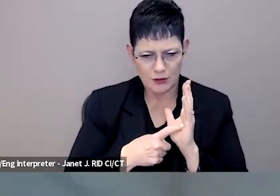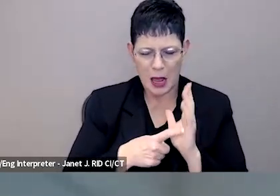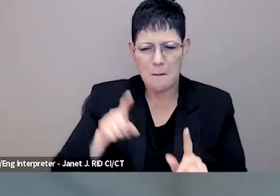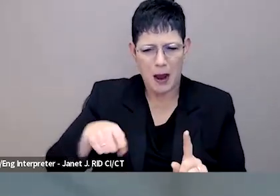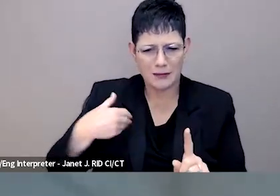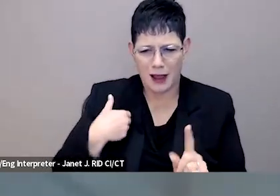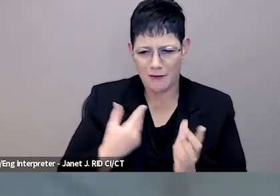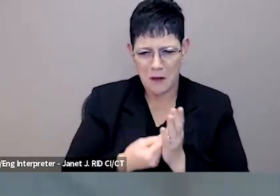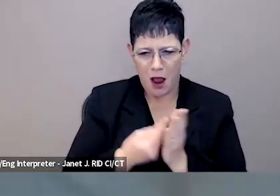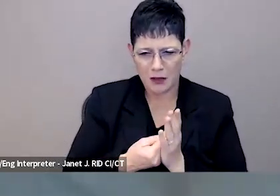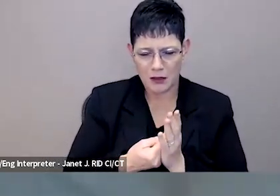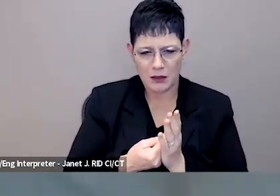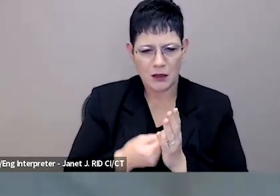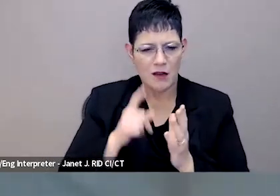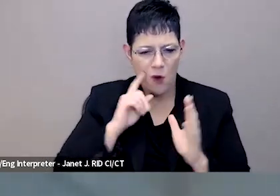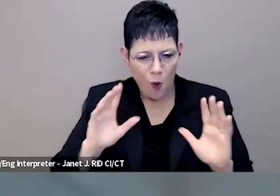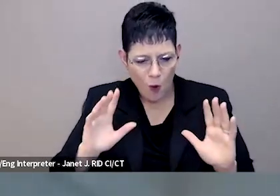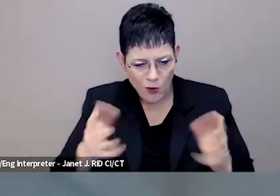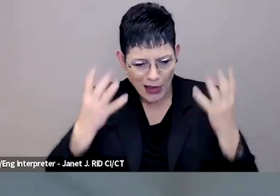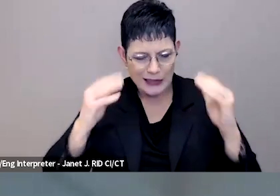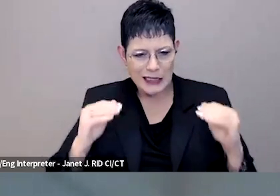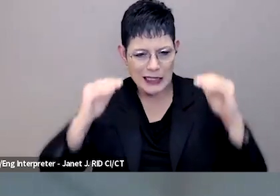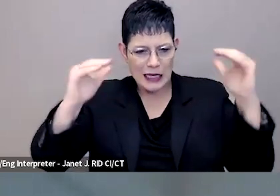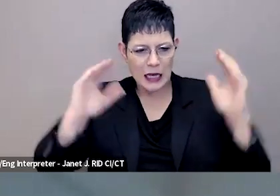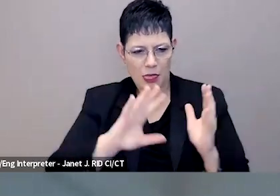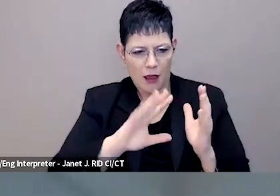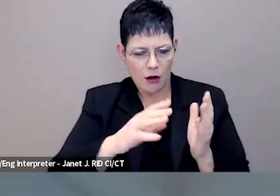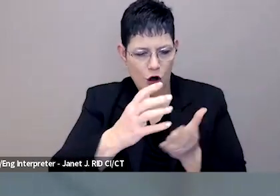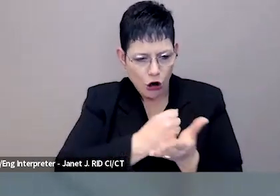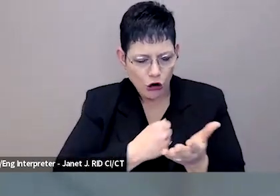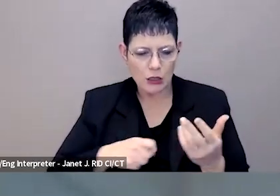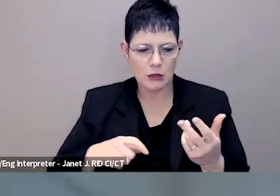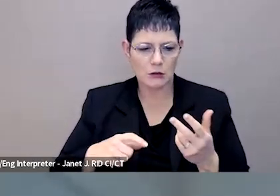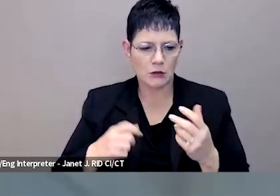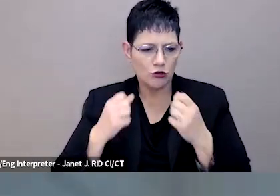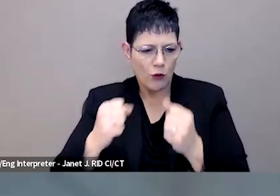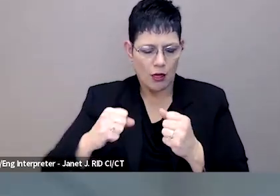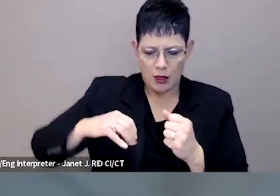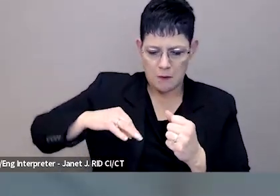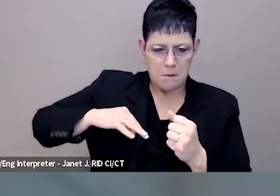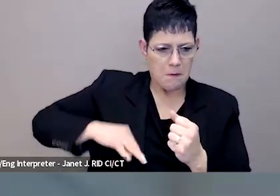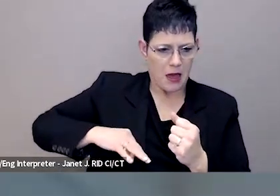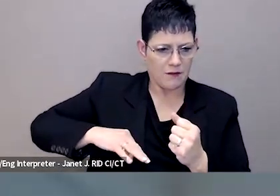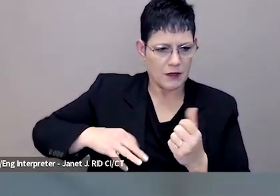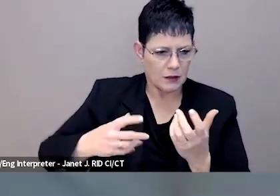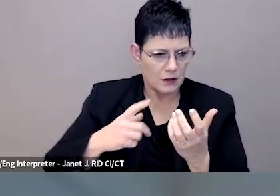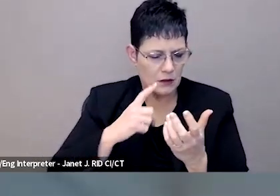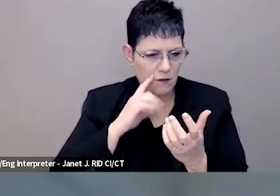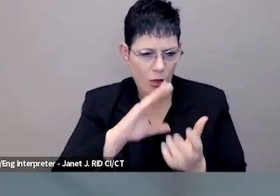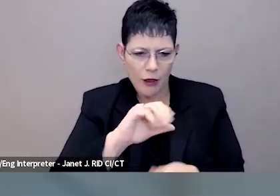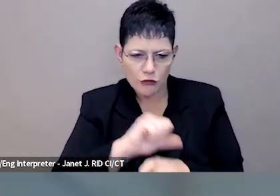essential to raising direct care wages, strengthening employment benefits, and generally making these jobs